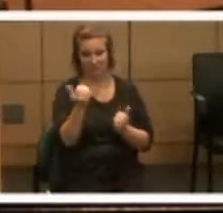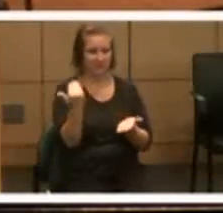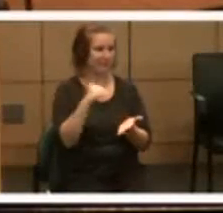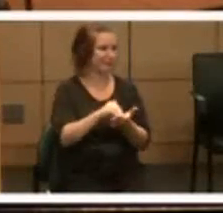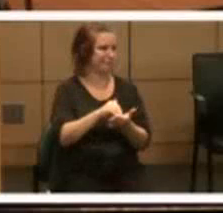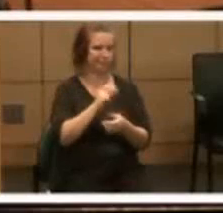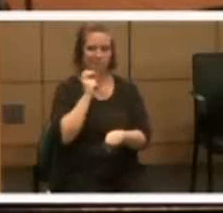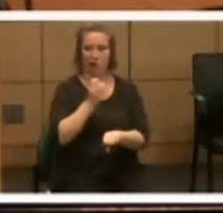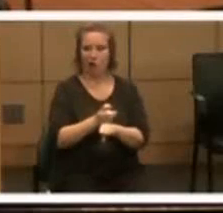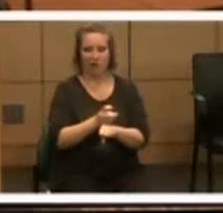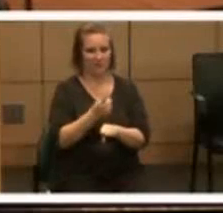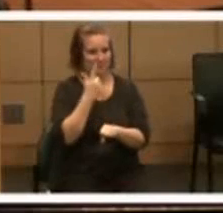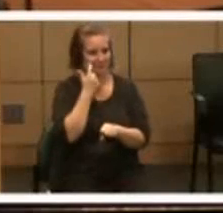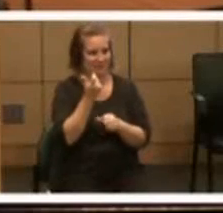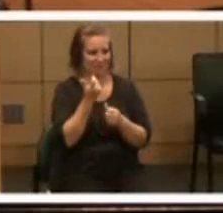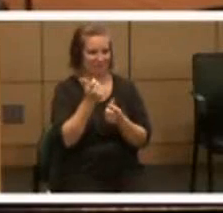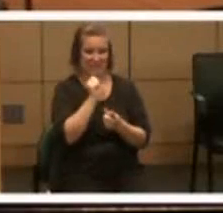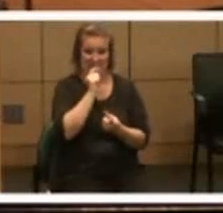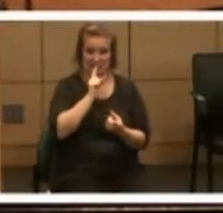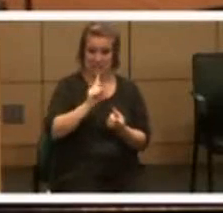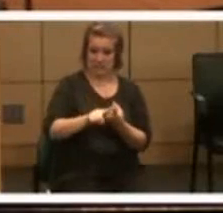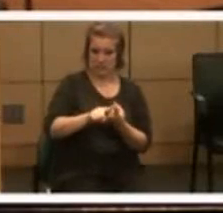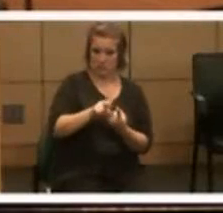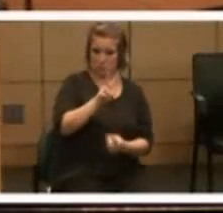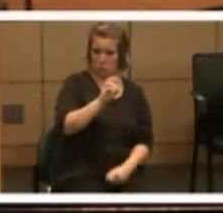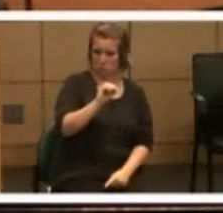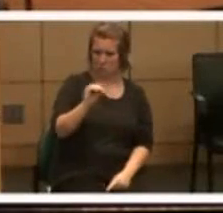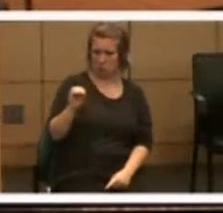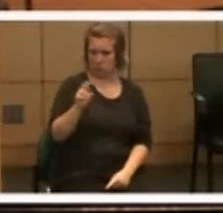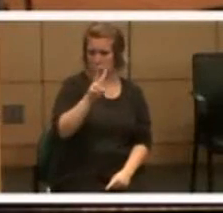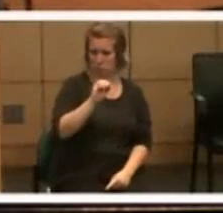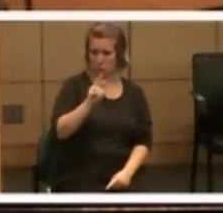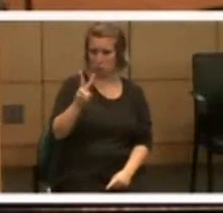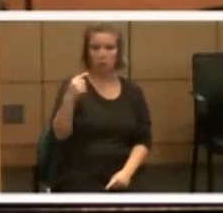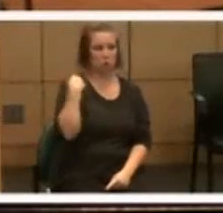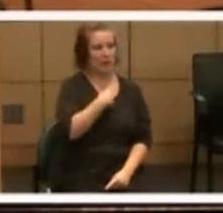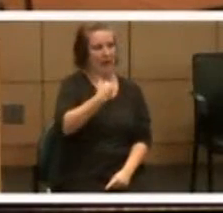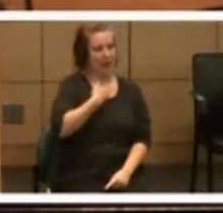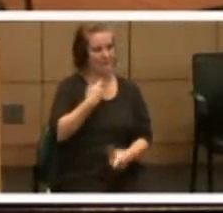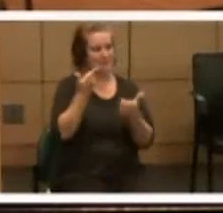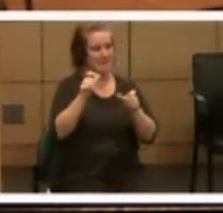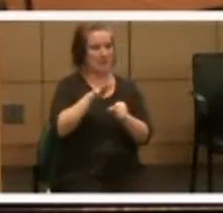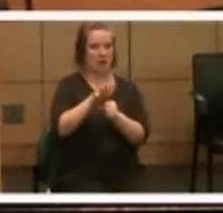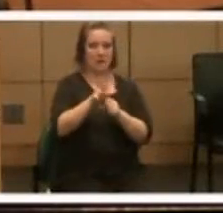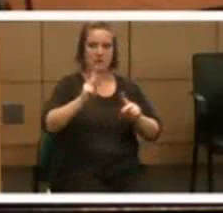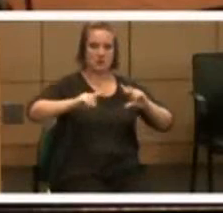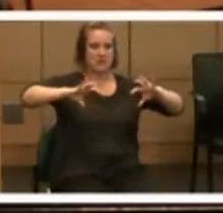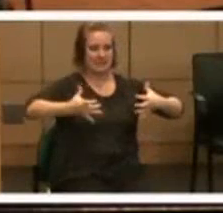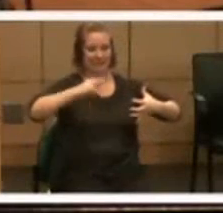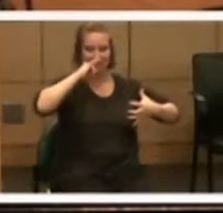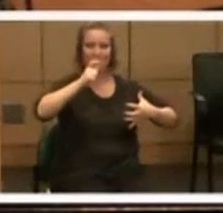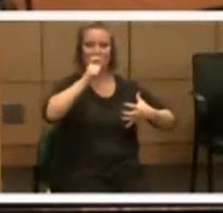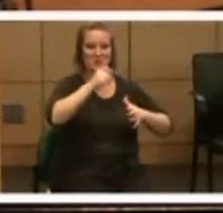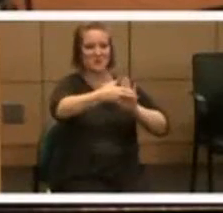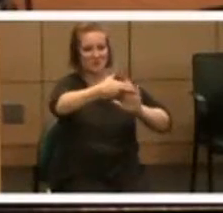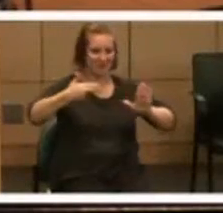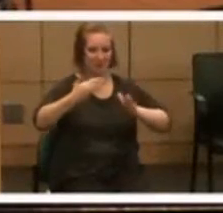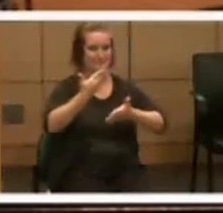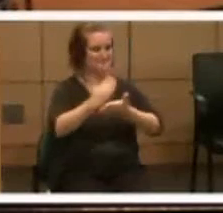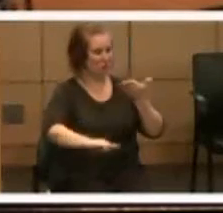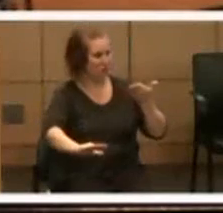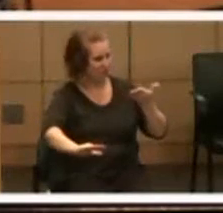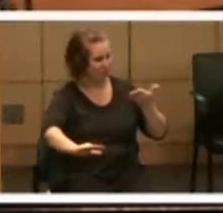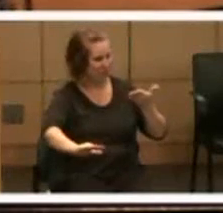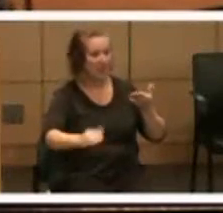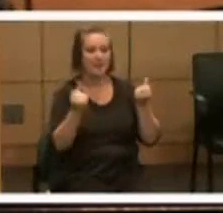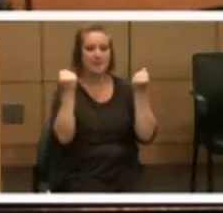that not until about 2000, 2002 do we have a large population of kids who were diagnosed at birth, and many of